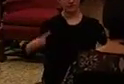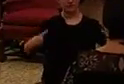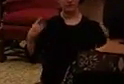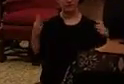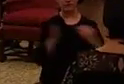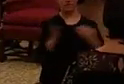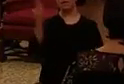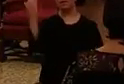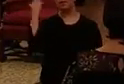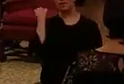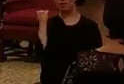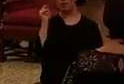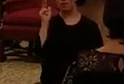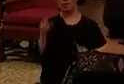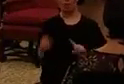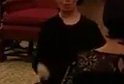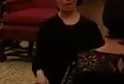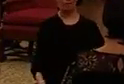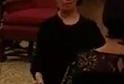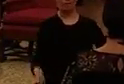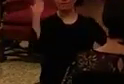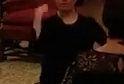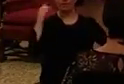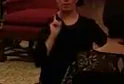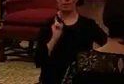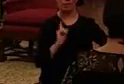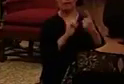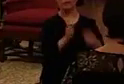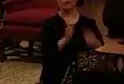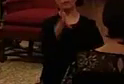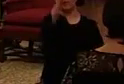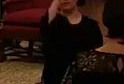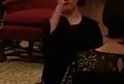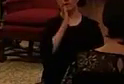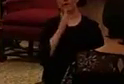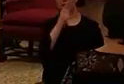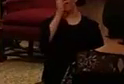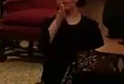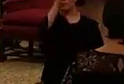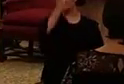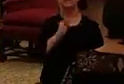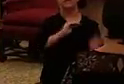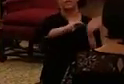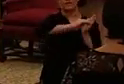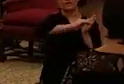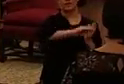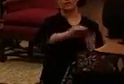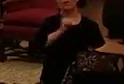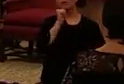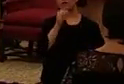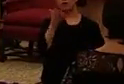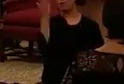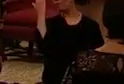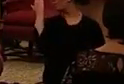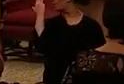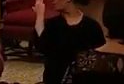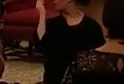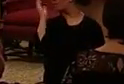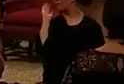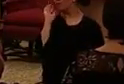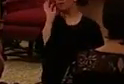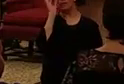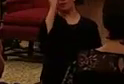of your past. Walk away from your past as you walk toward God. Ask God's forgiveness, but don't look back. Look